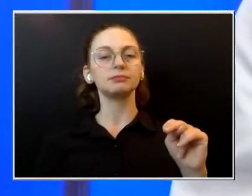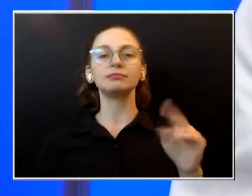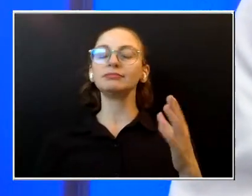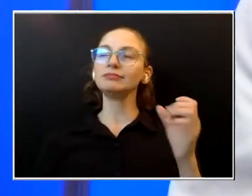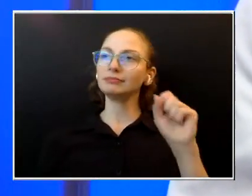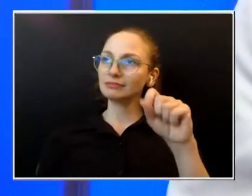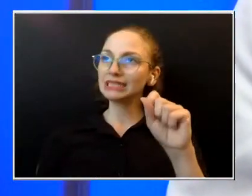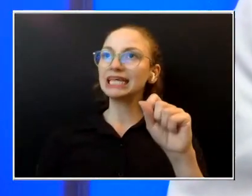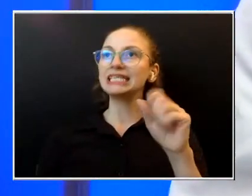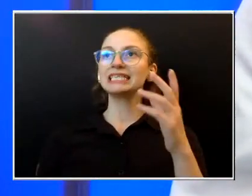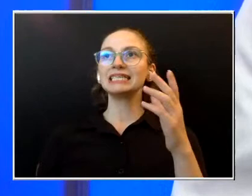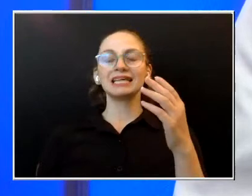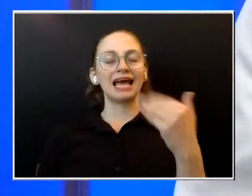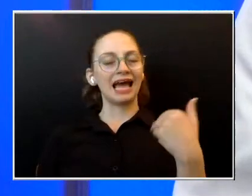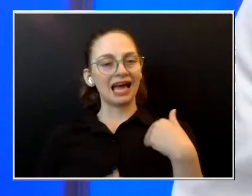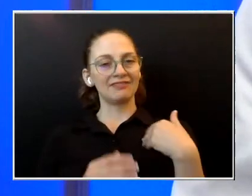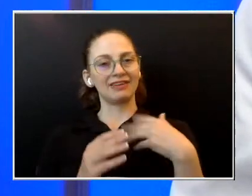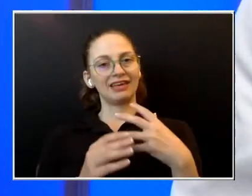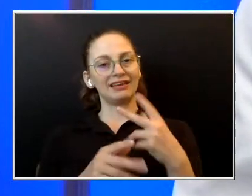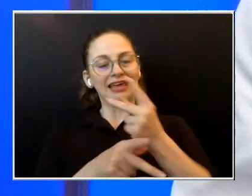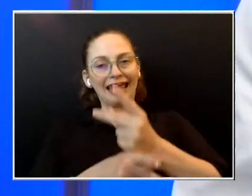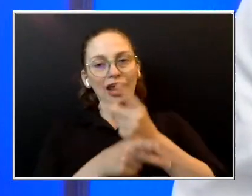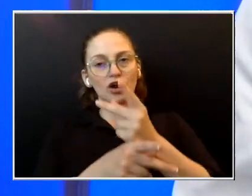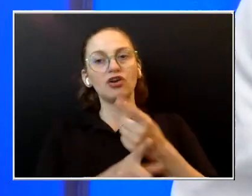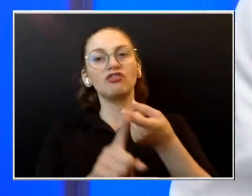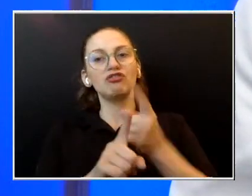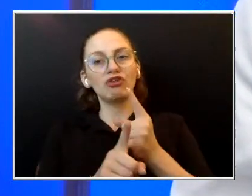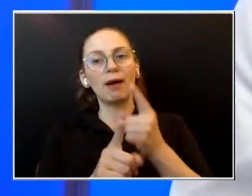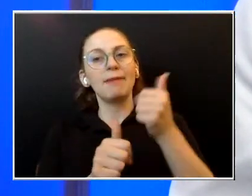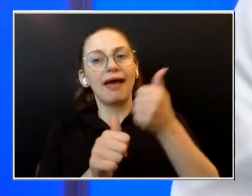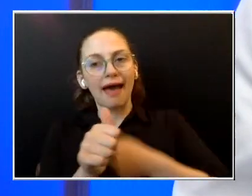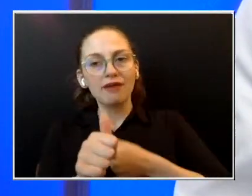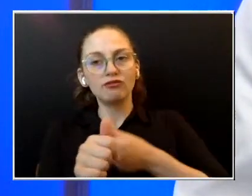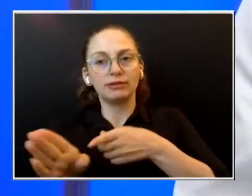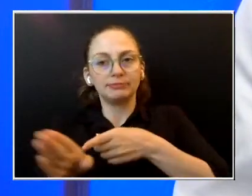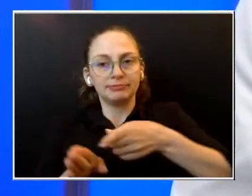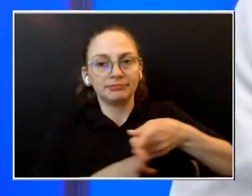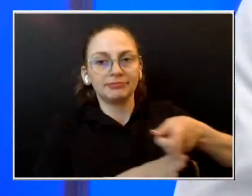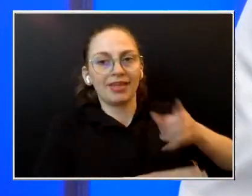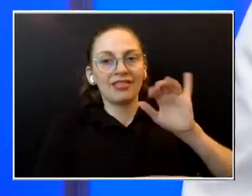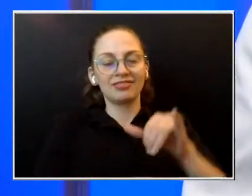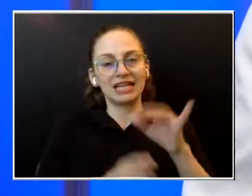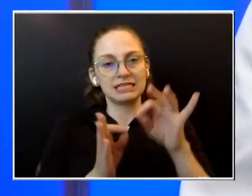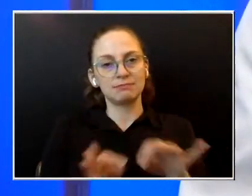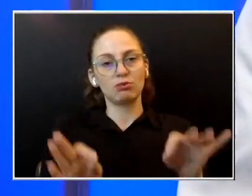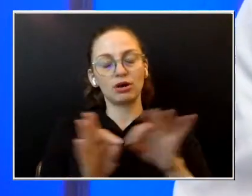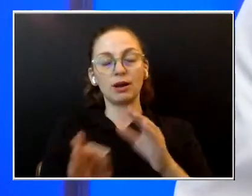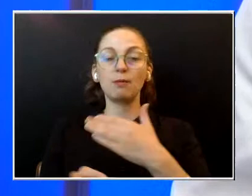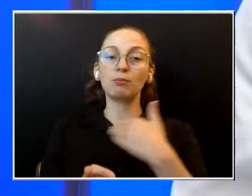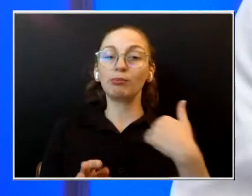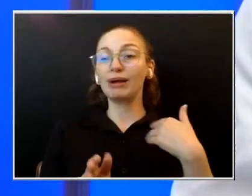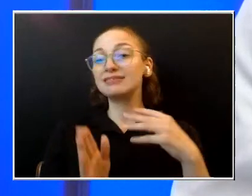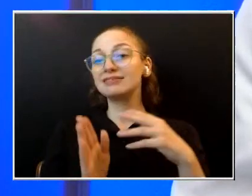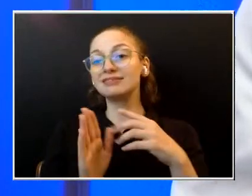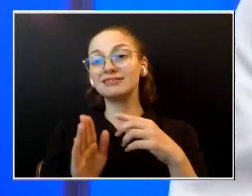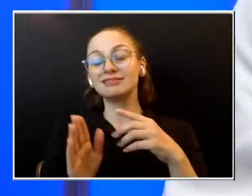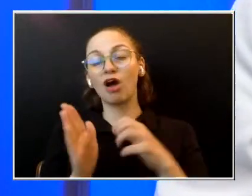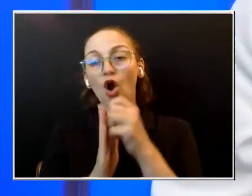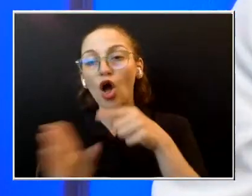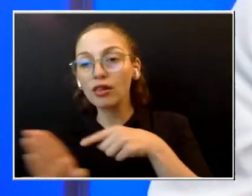University of Kansas Cancer Center, is you get expertise in breast medical oncology, breast surgery, breast radiation therapy. And then I'll echo Dr. Guida's thought